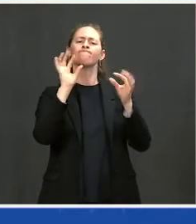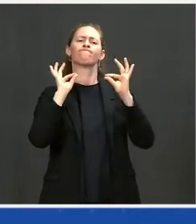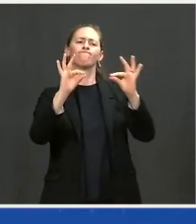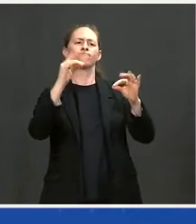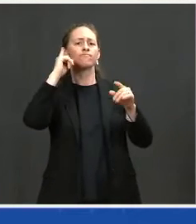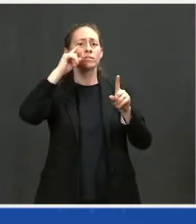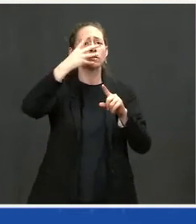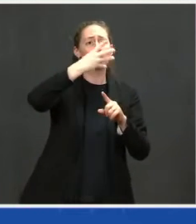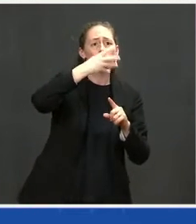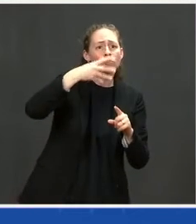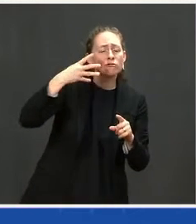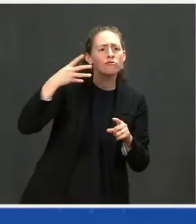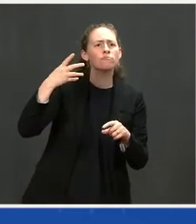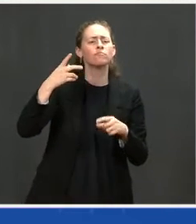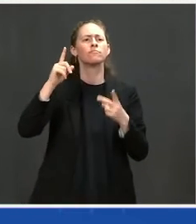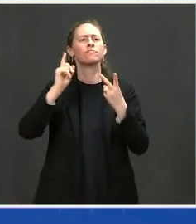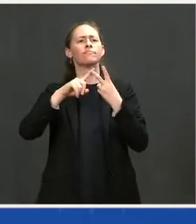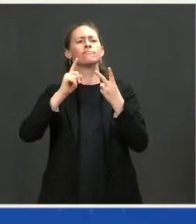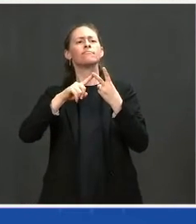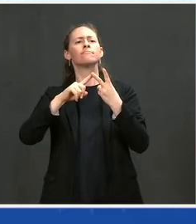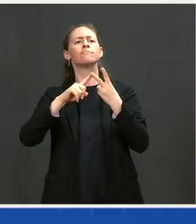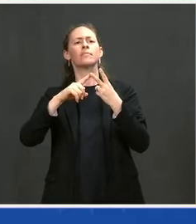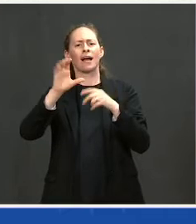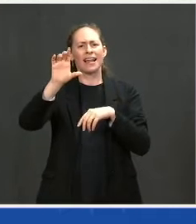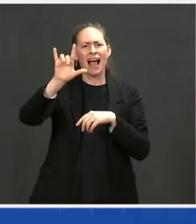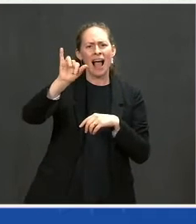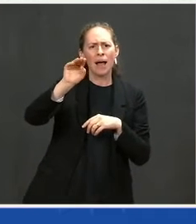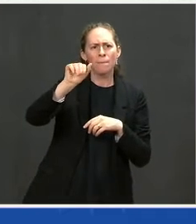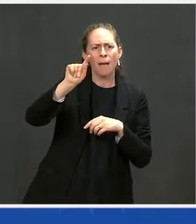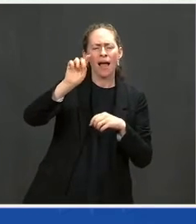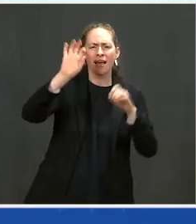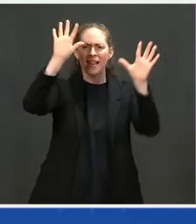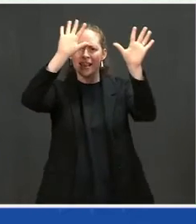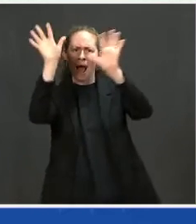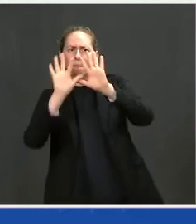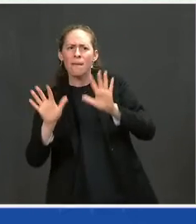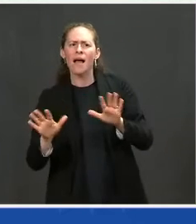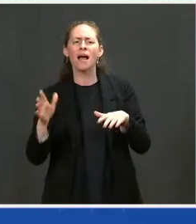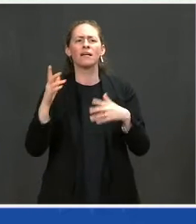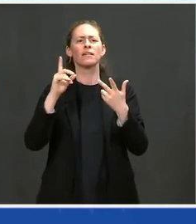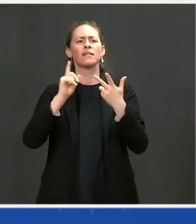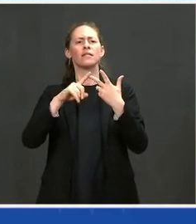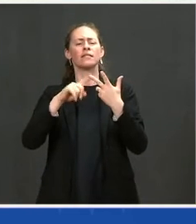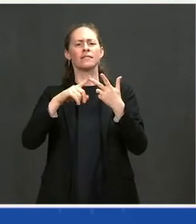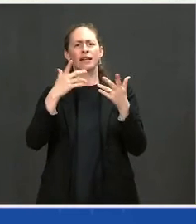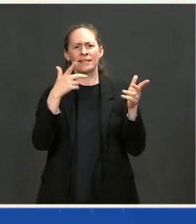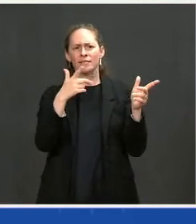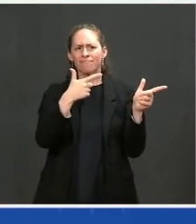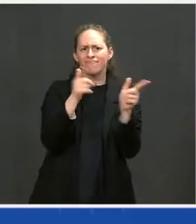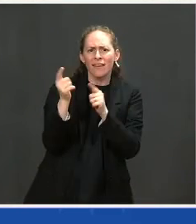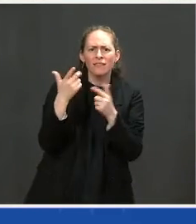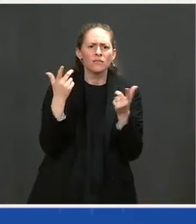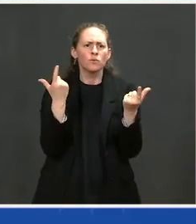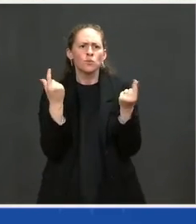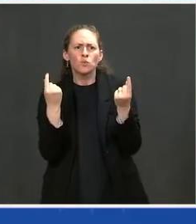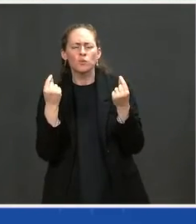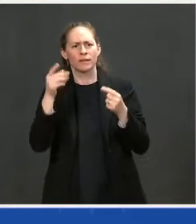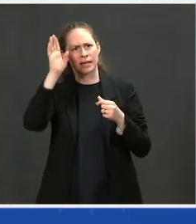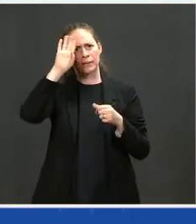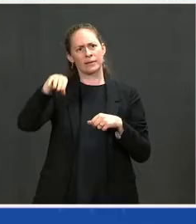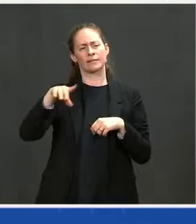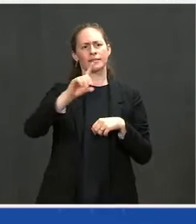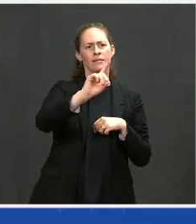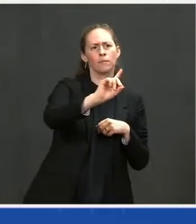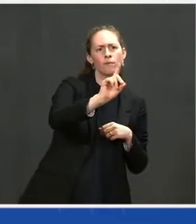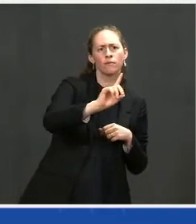voting rights, climate change. All of those right now are facing stiff, united opposition from Republicans on Capitol Hill. How